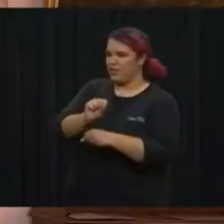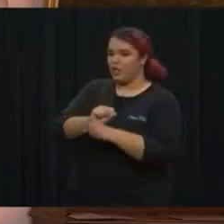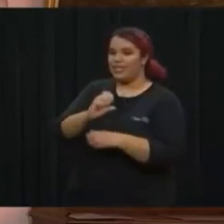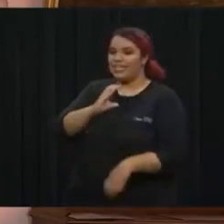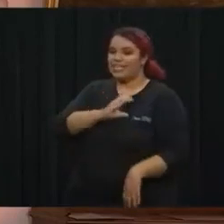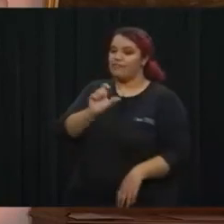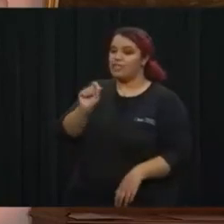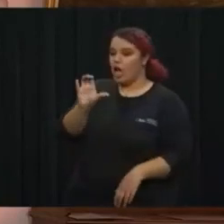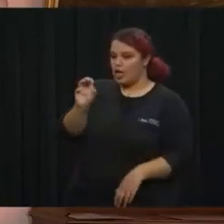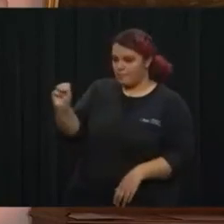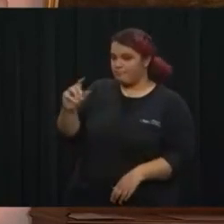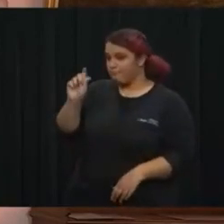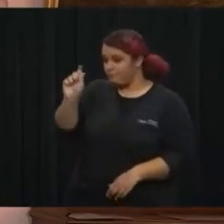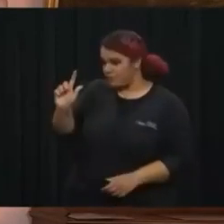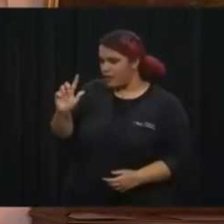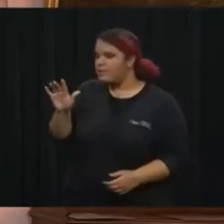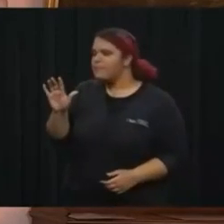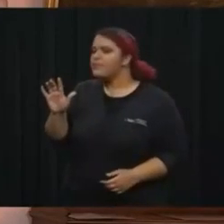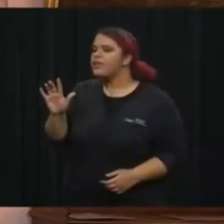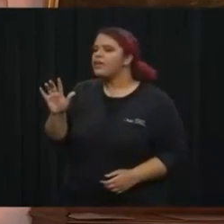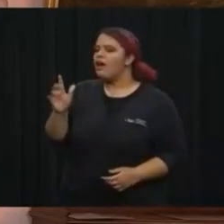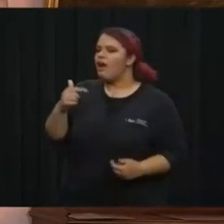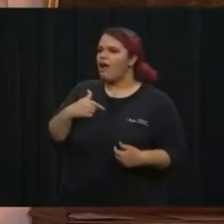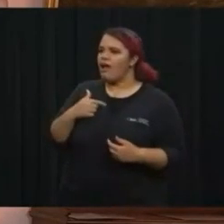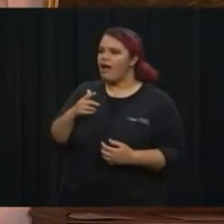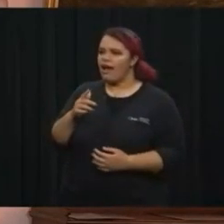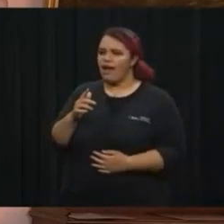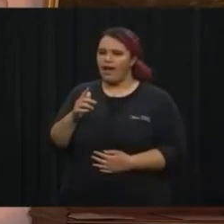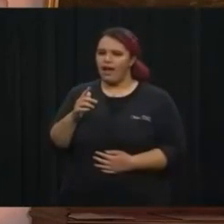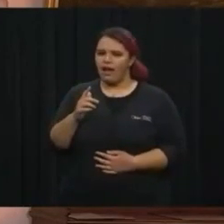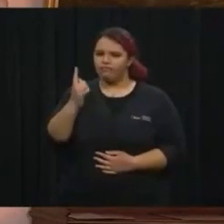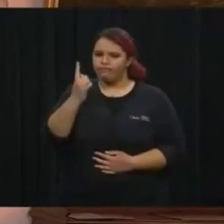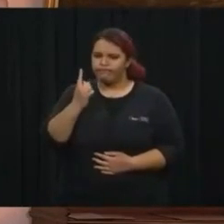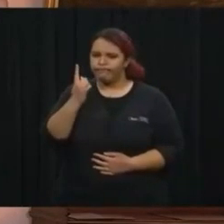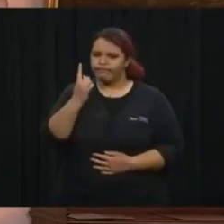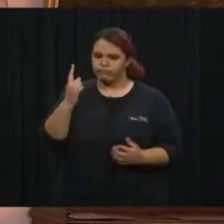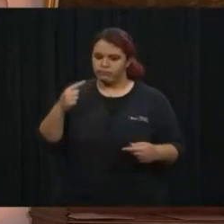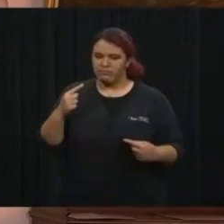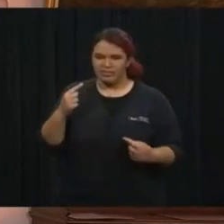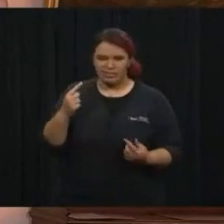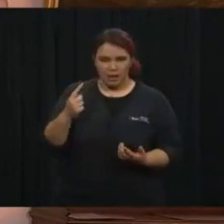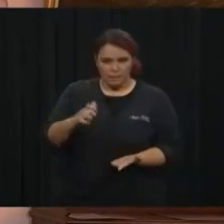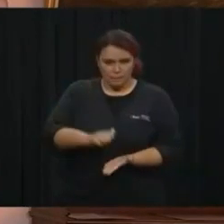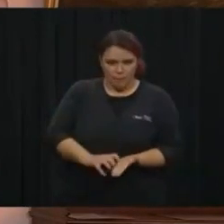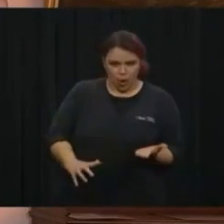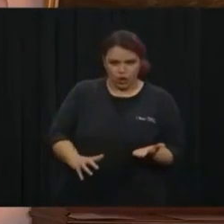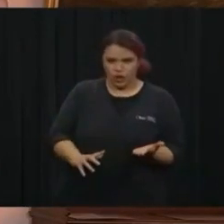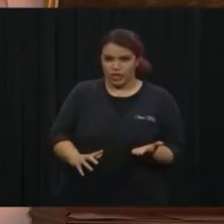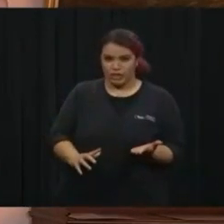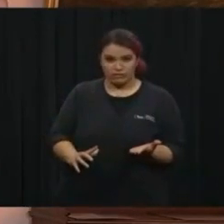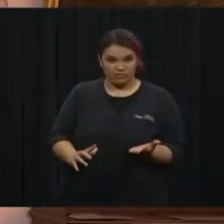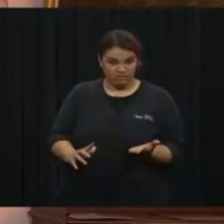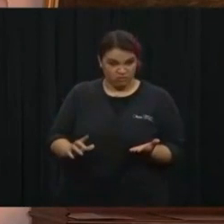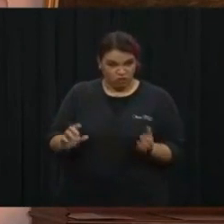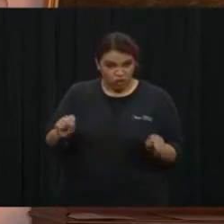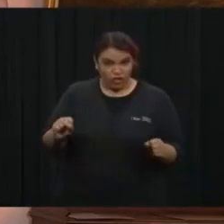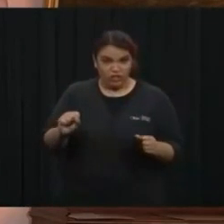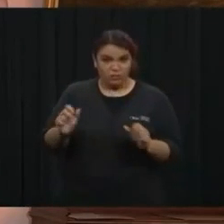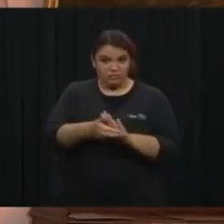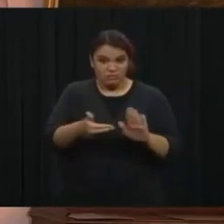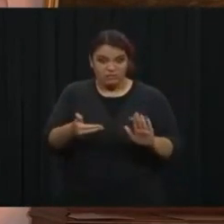So I know they look forward to sharing that plan with you in the near future. Hi, thanks for this